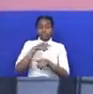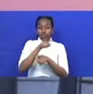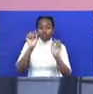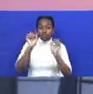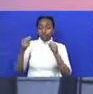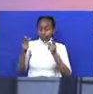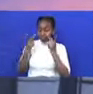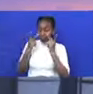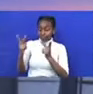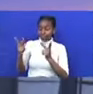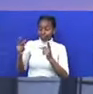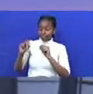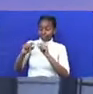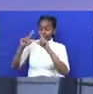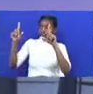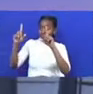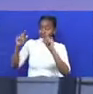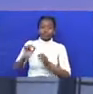because we also came to transact.